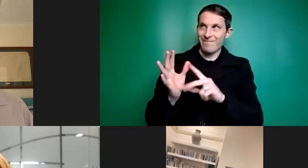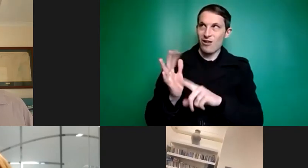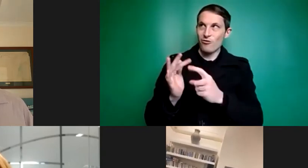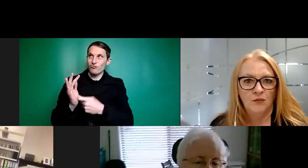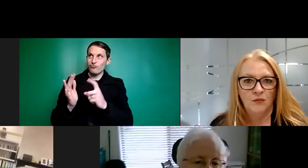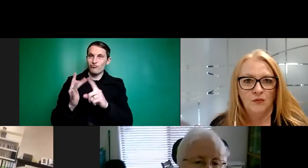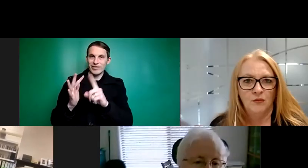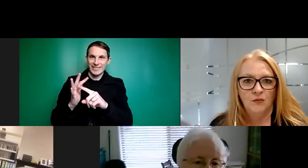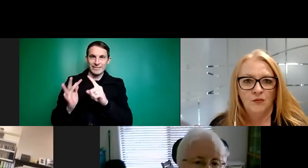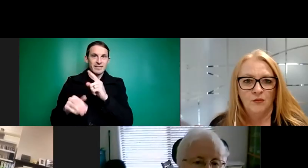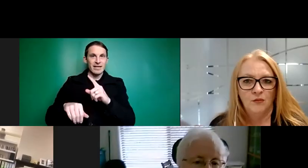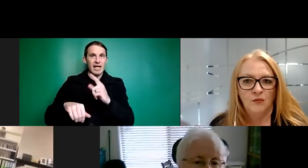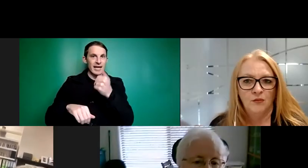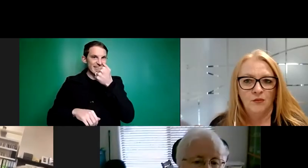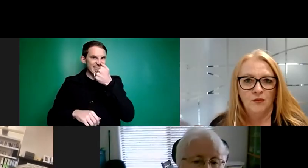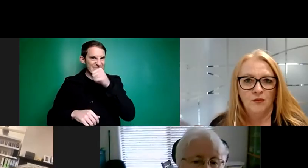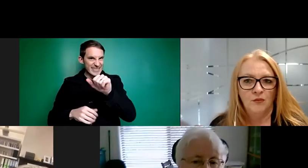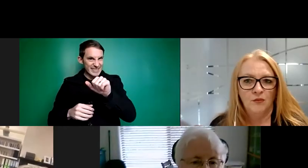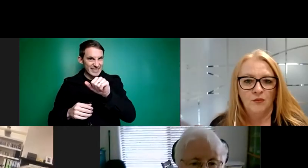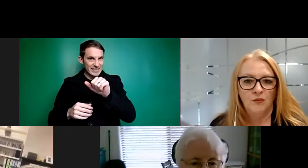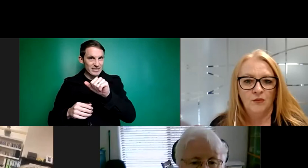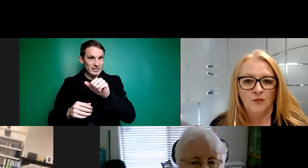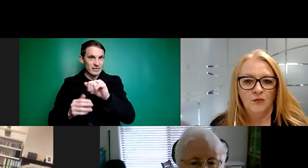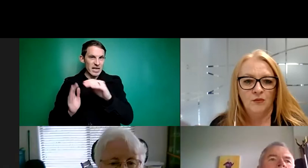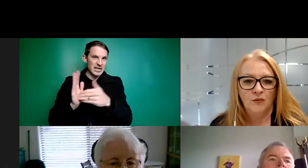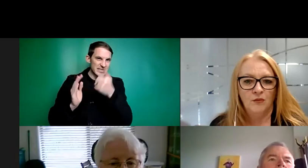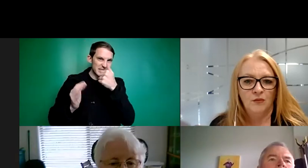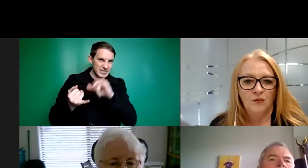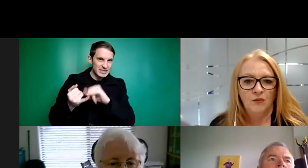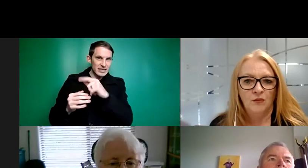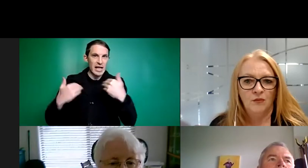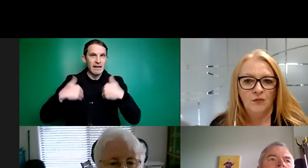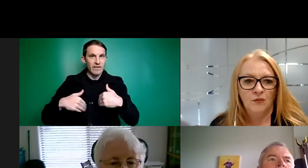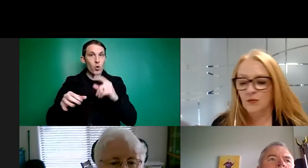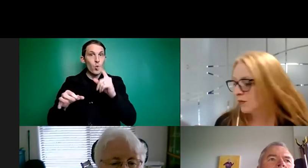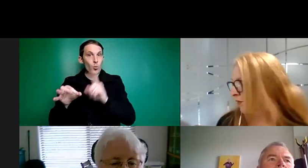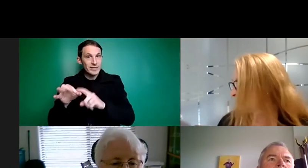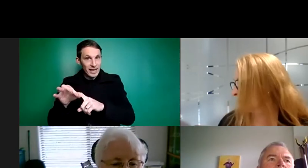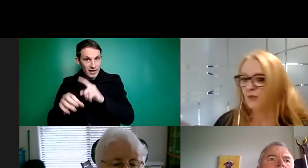60s and lives in Queensland. And she's had a